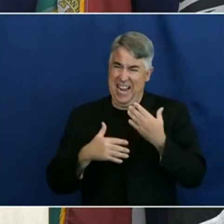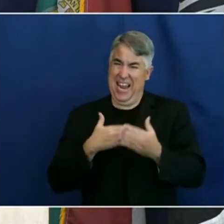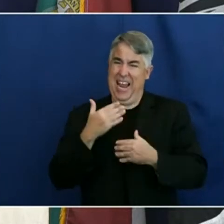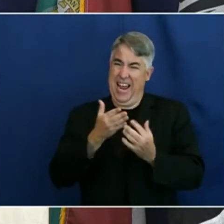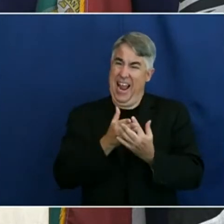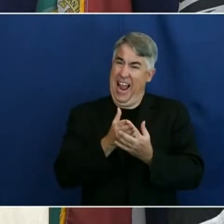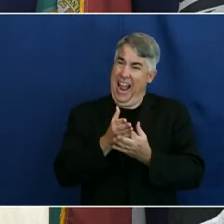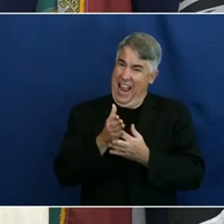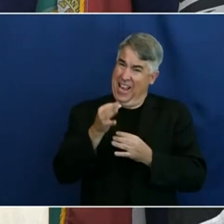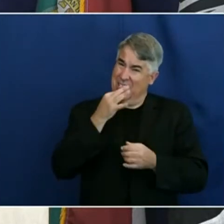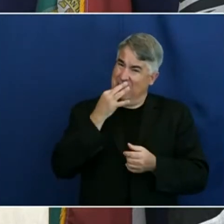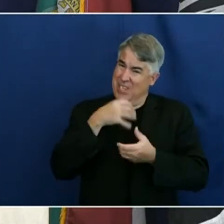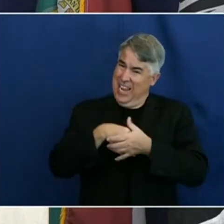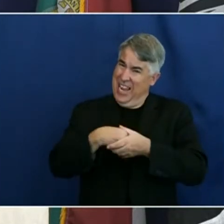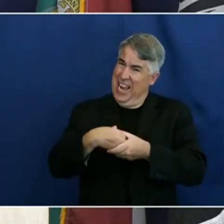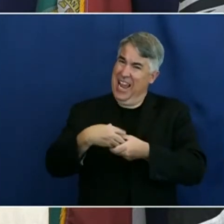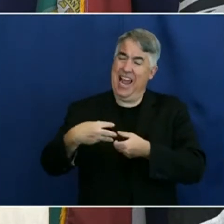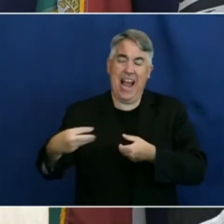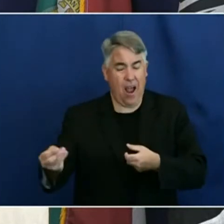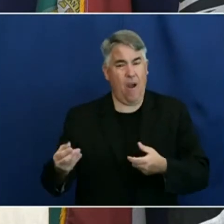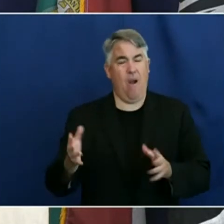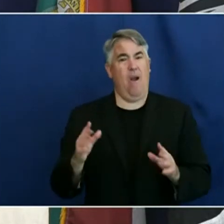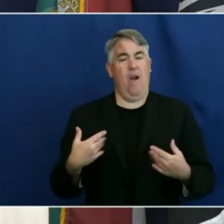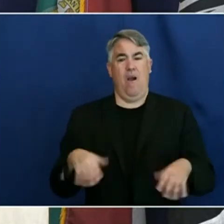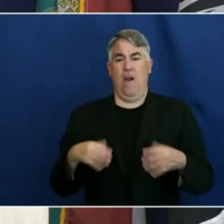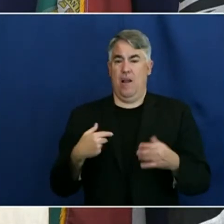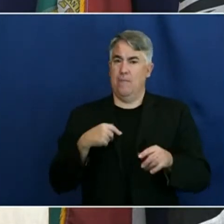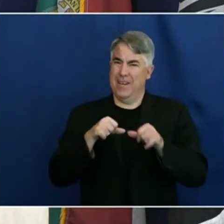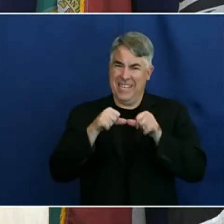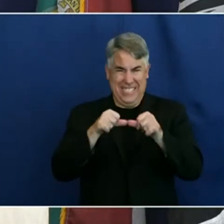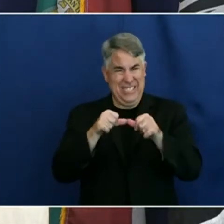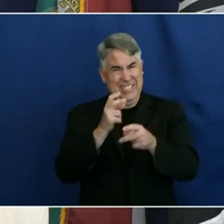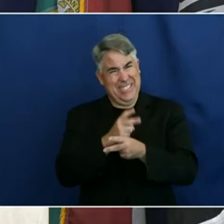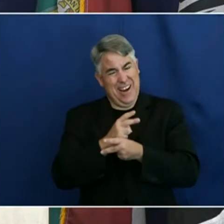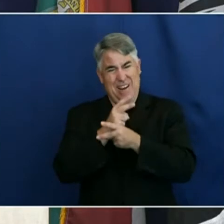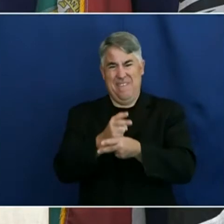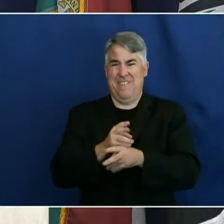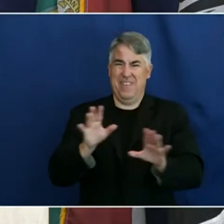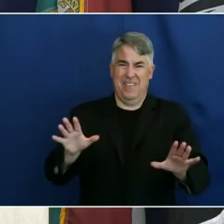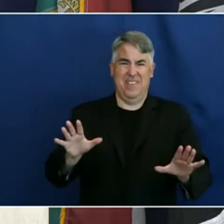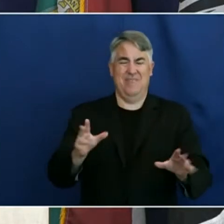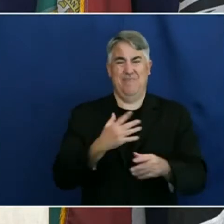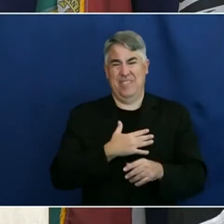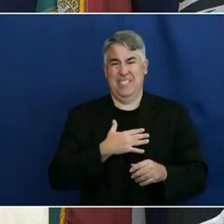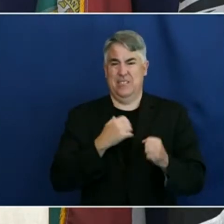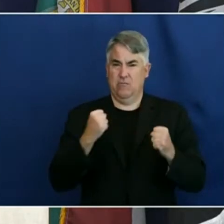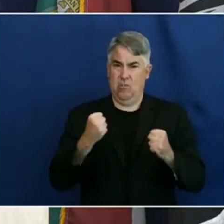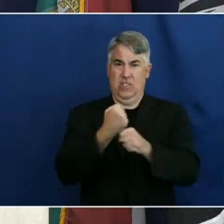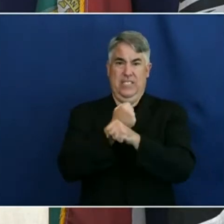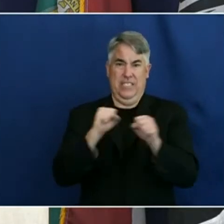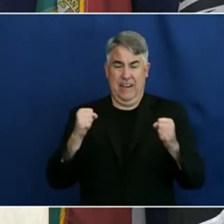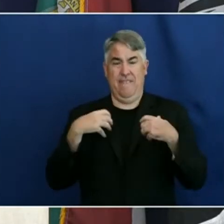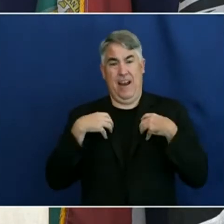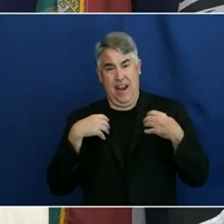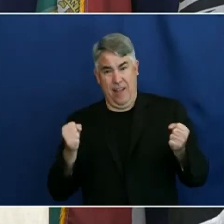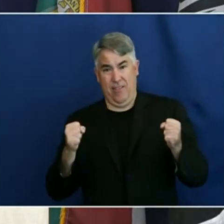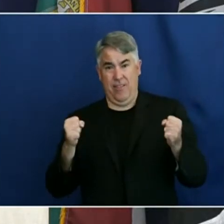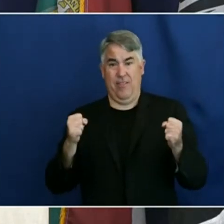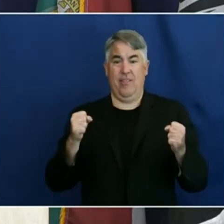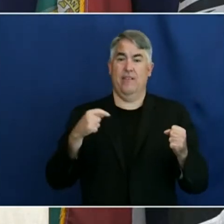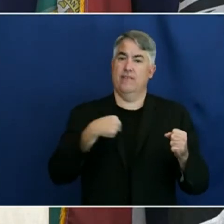this and moving forward, but again, we want to continue to be vigilant to make sure that we have a strong and safe and smooth recovery. So we